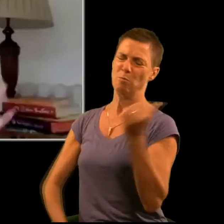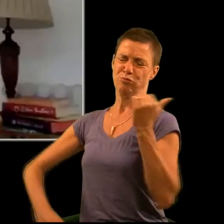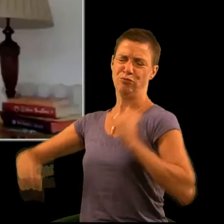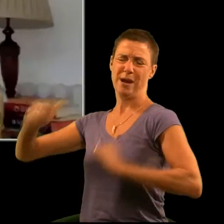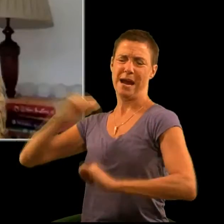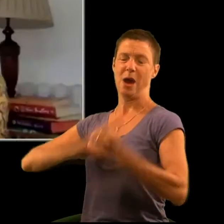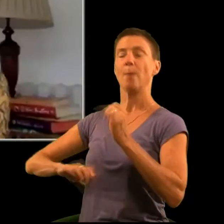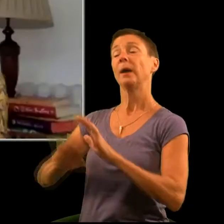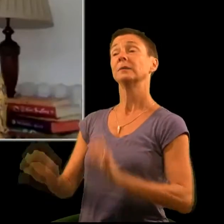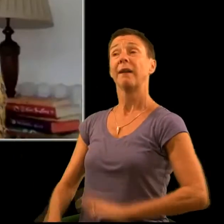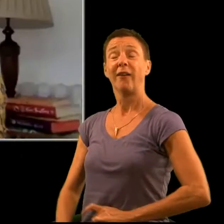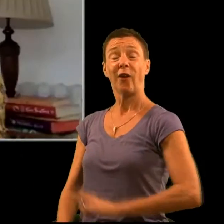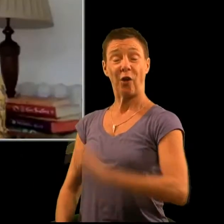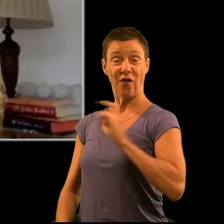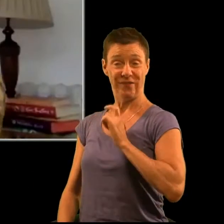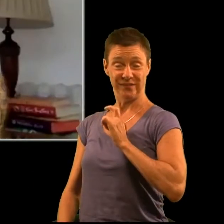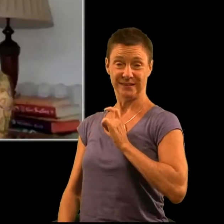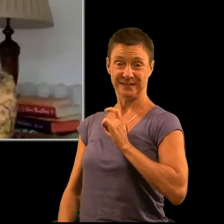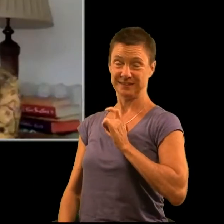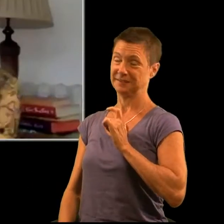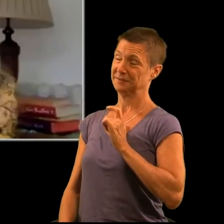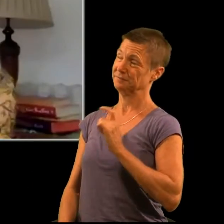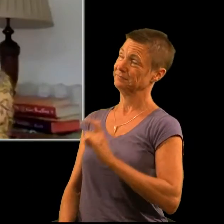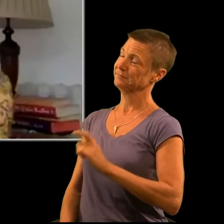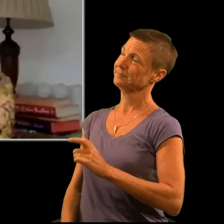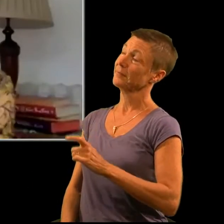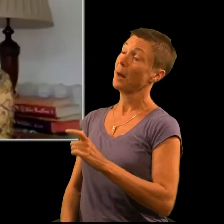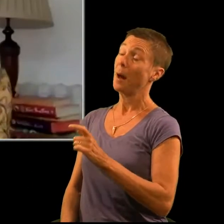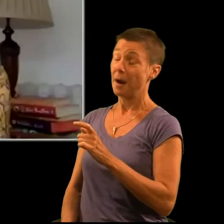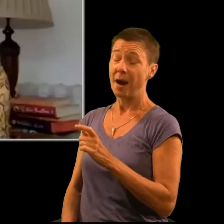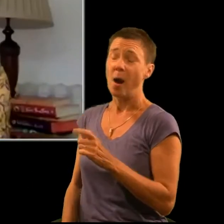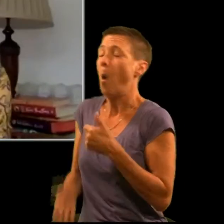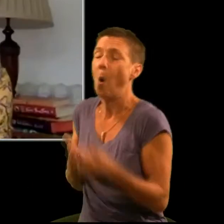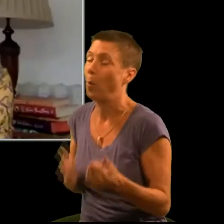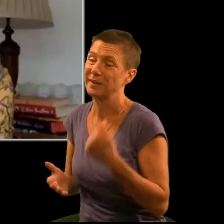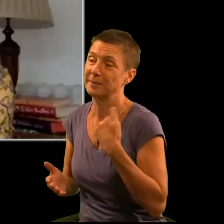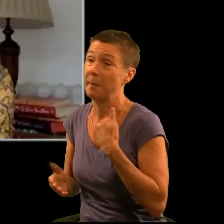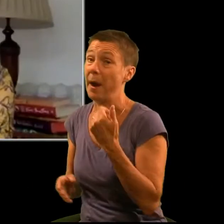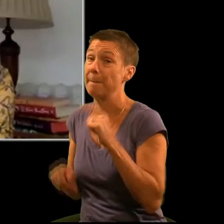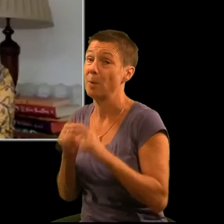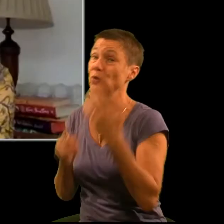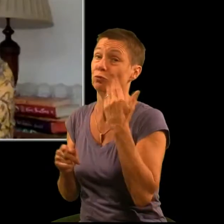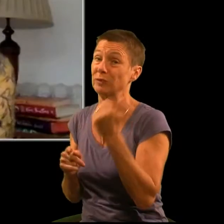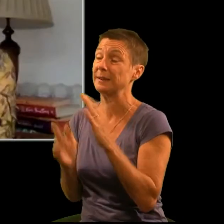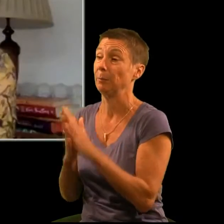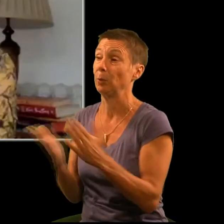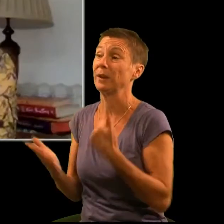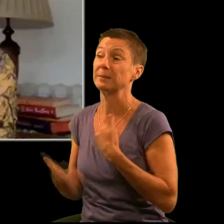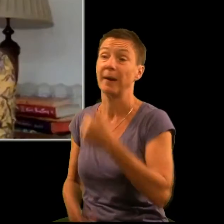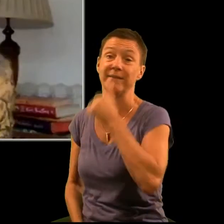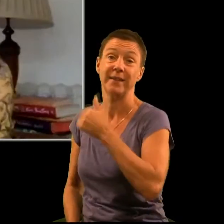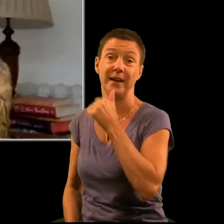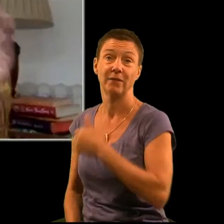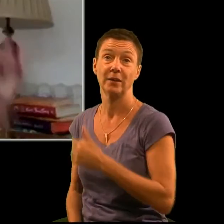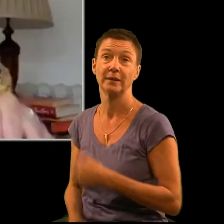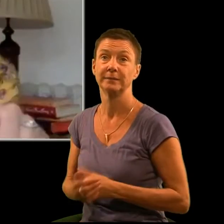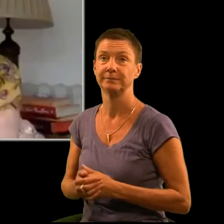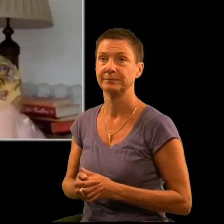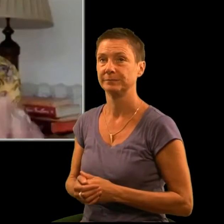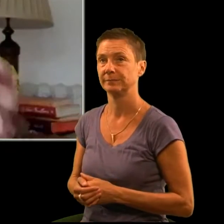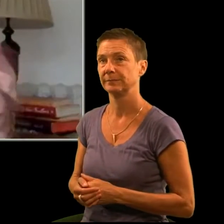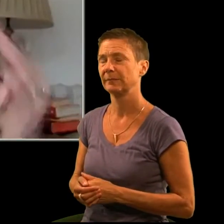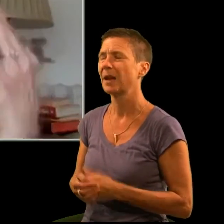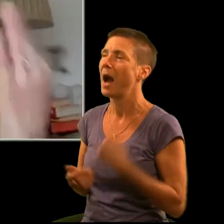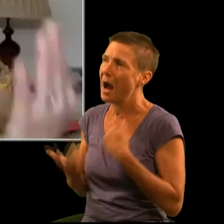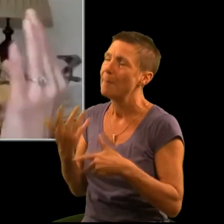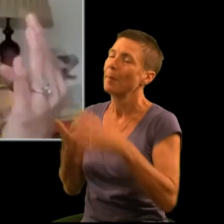Yeah, confident. It's my latest. It's always my latest one, because I like to think, because I am a funny